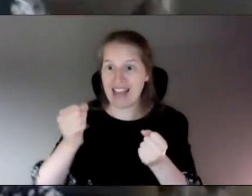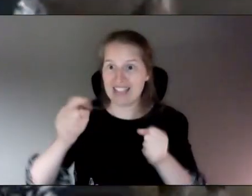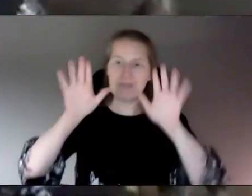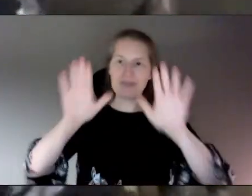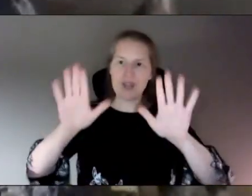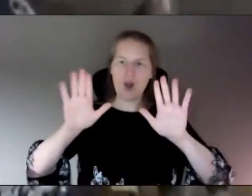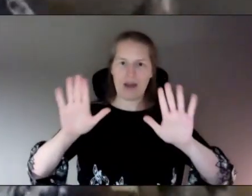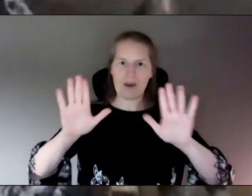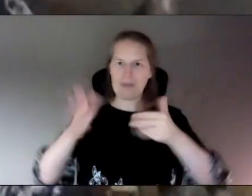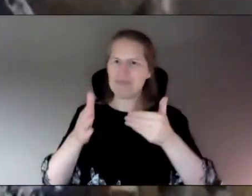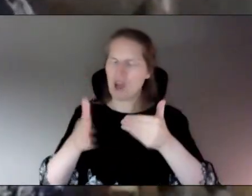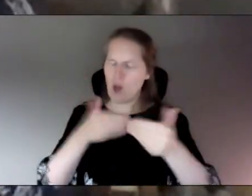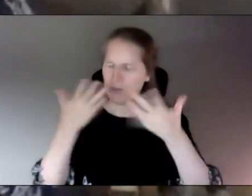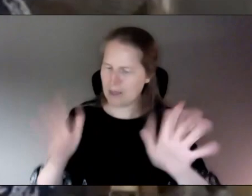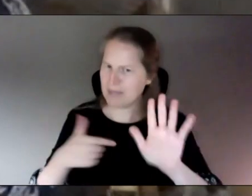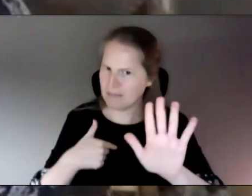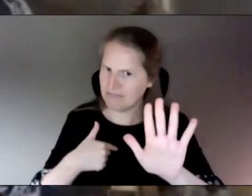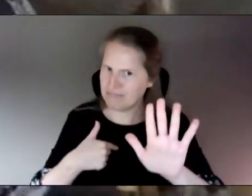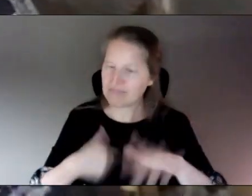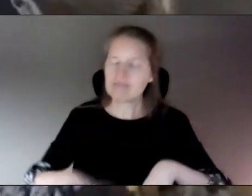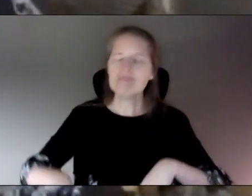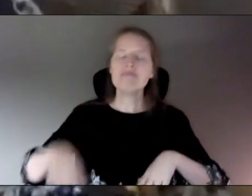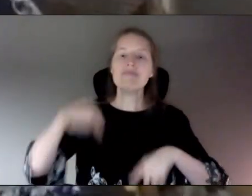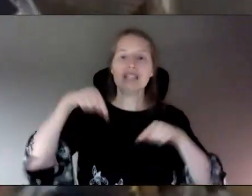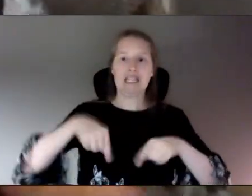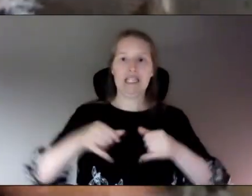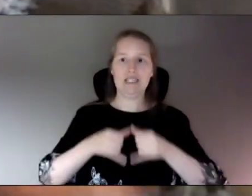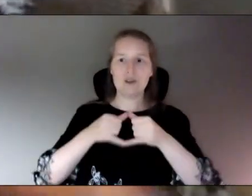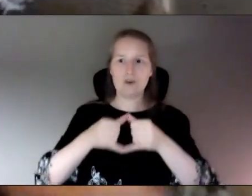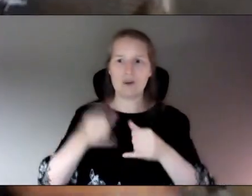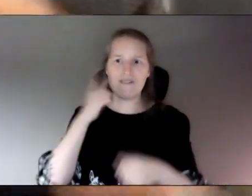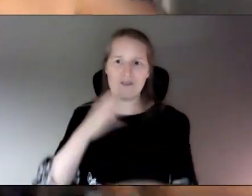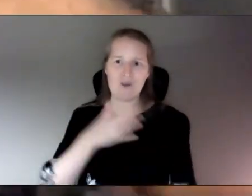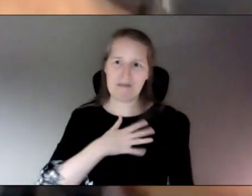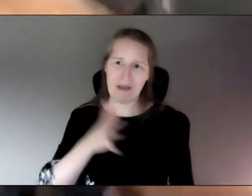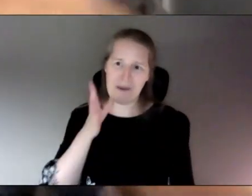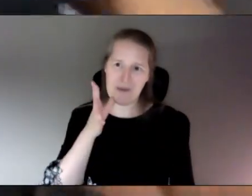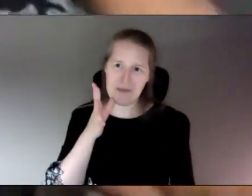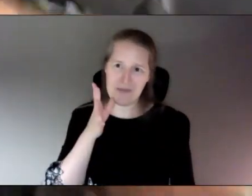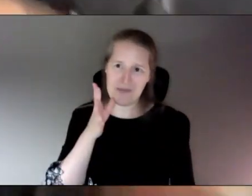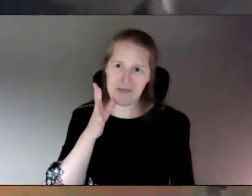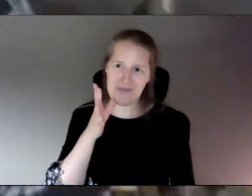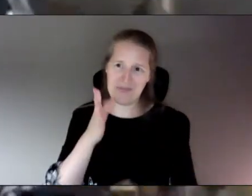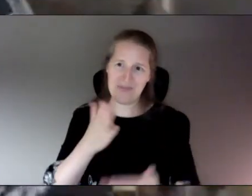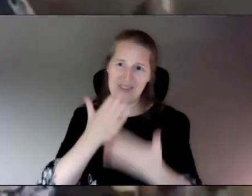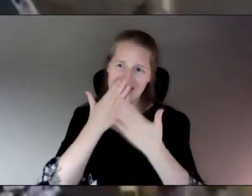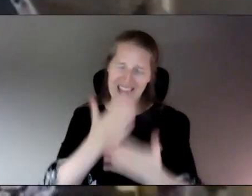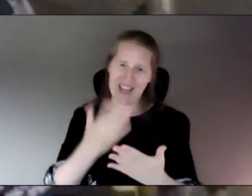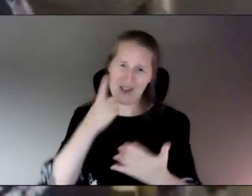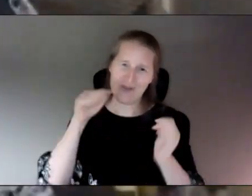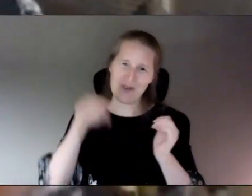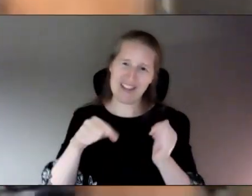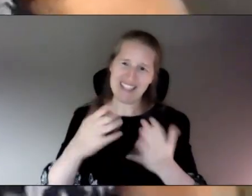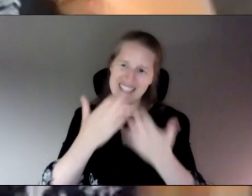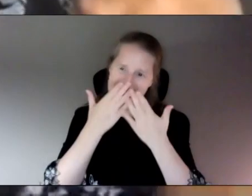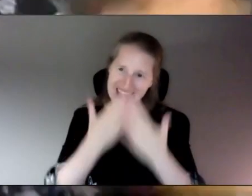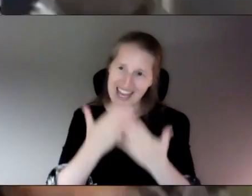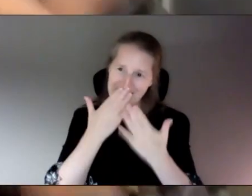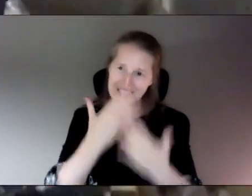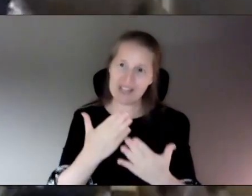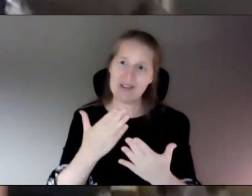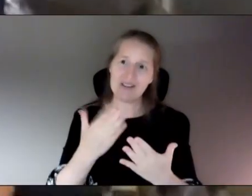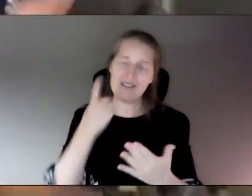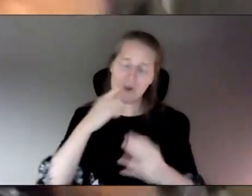done. This award is for my mom. Thank you for this. Thank you for teaching